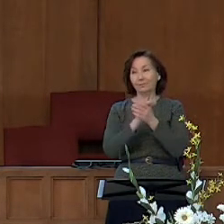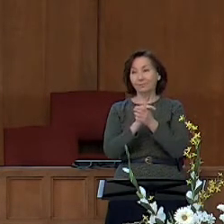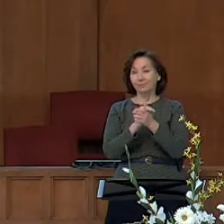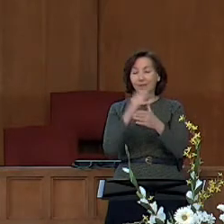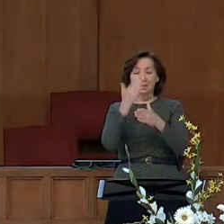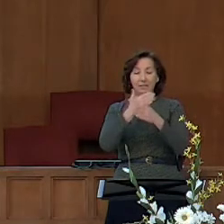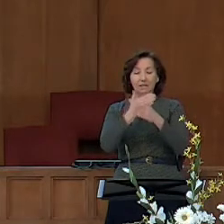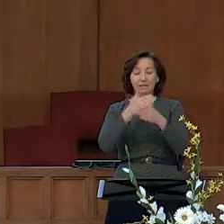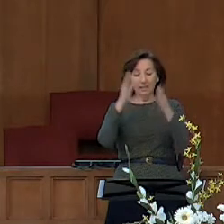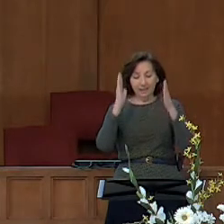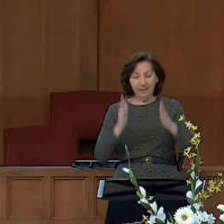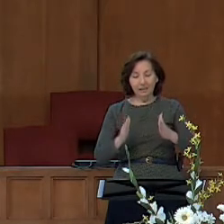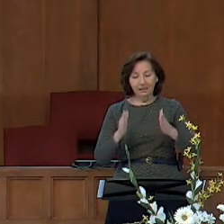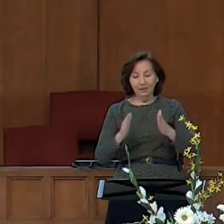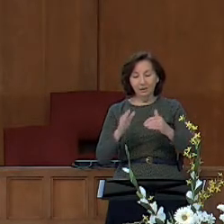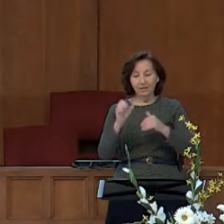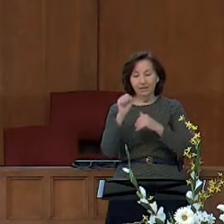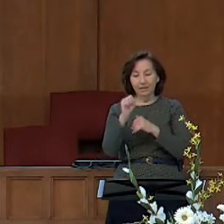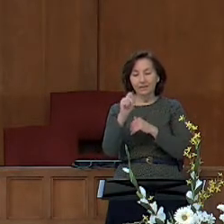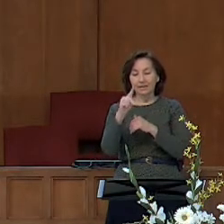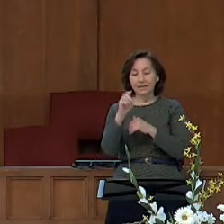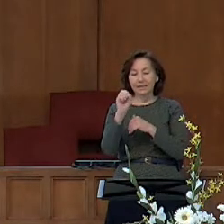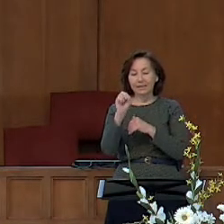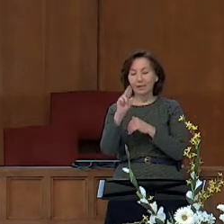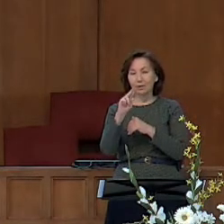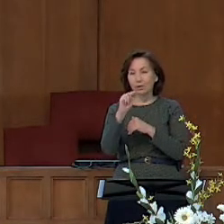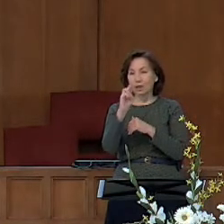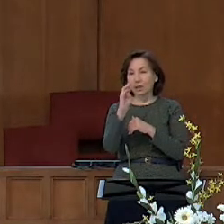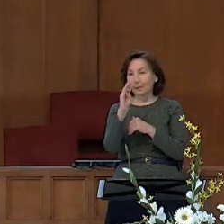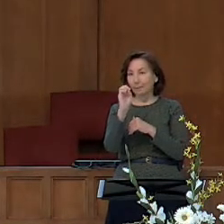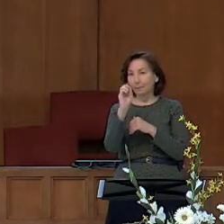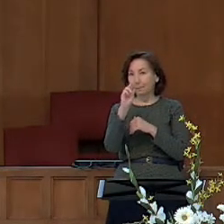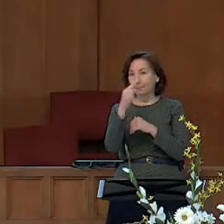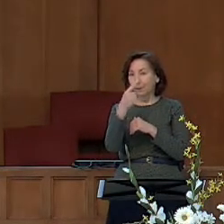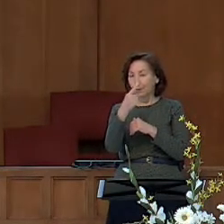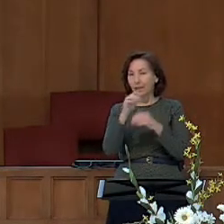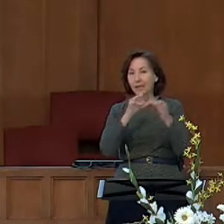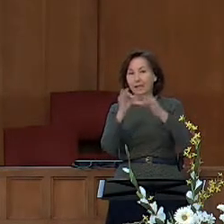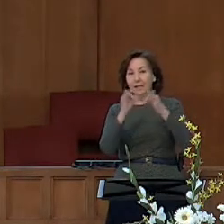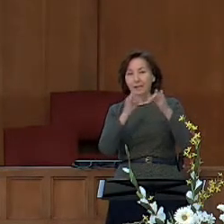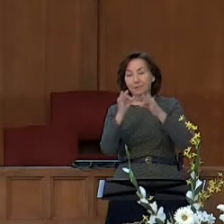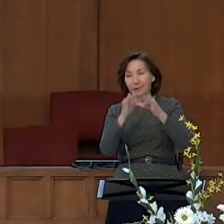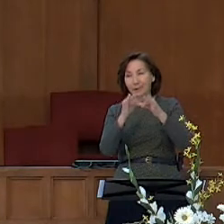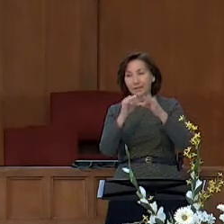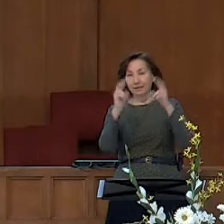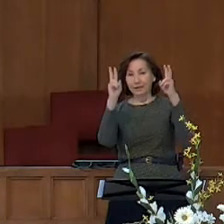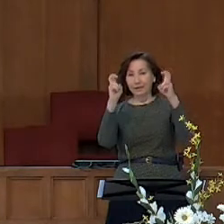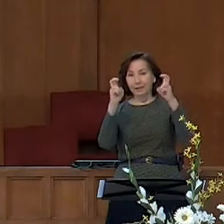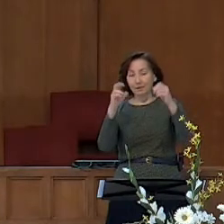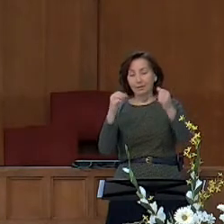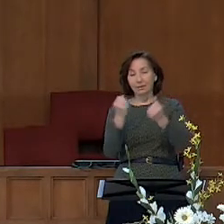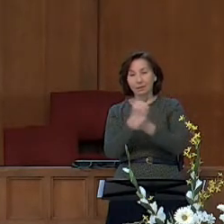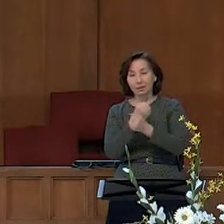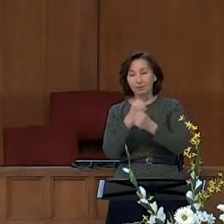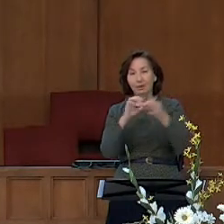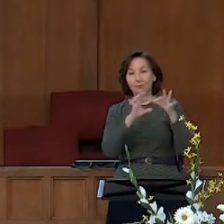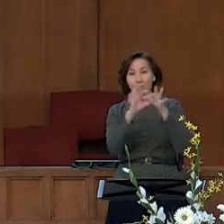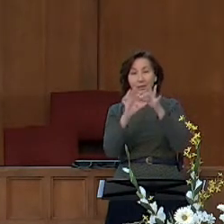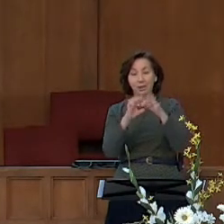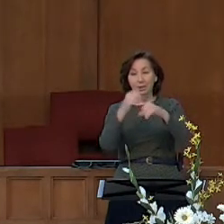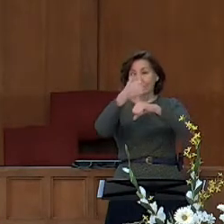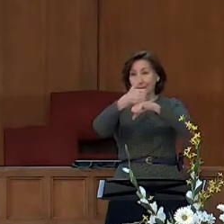Psychologist Robert Sternberg, his triangular theory of love, explains the topic of the love of relationship